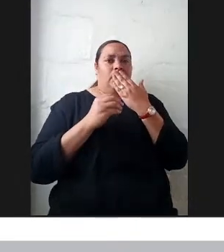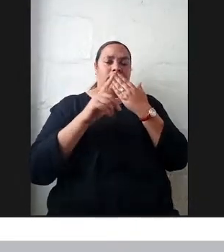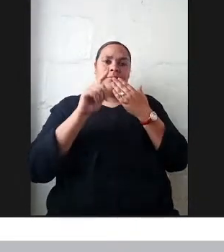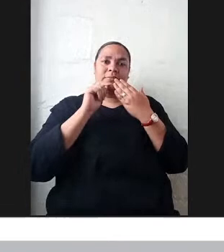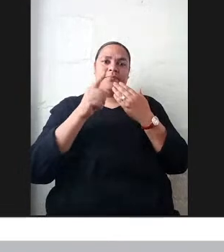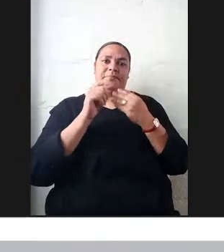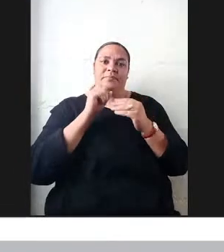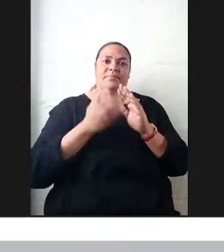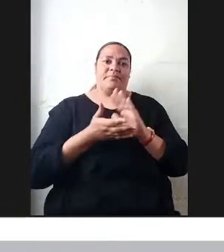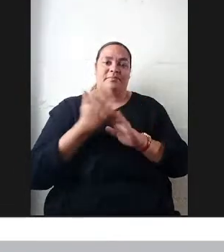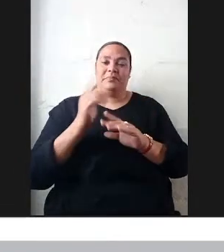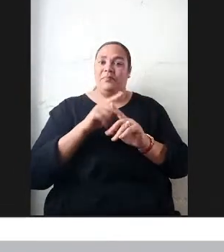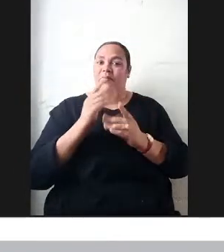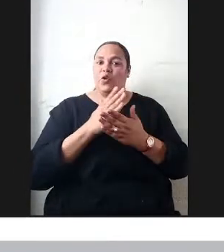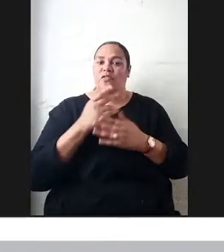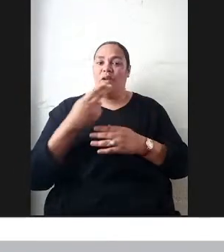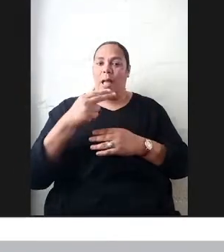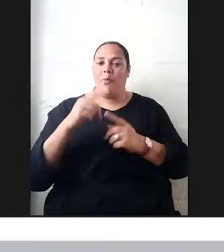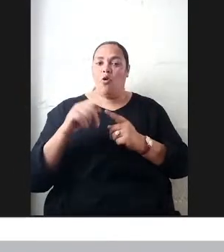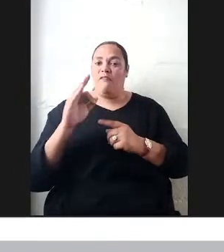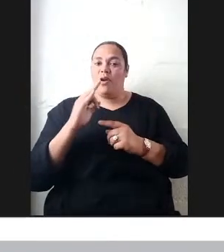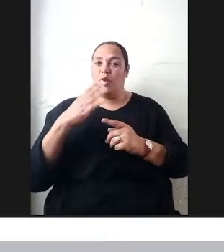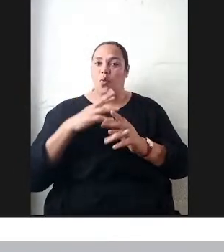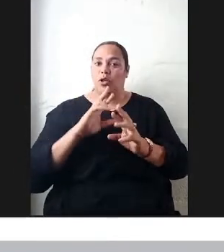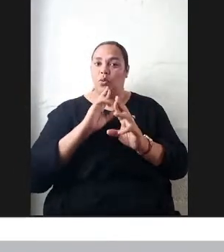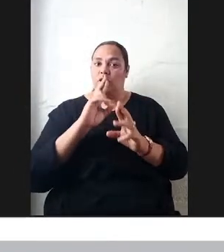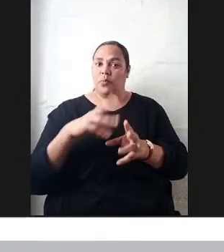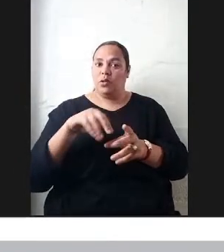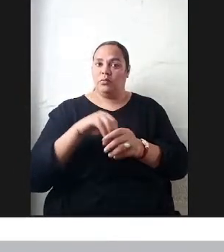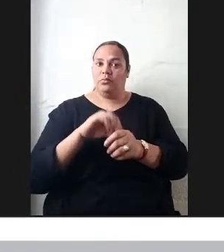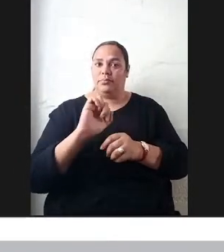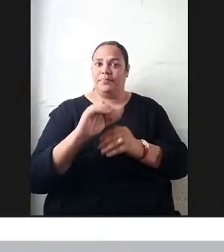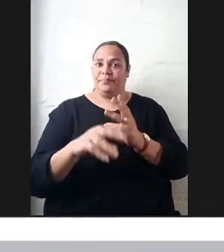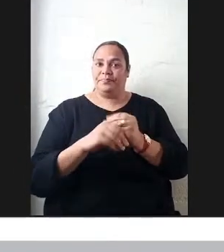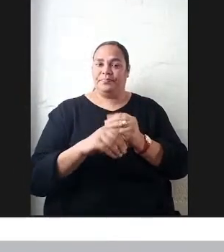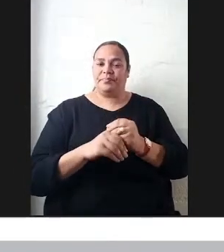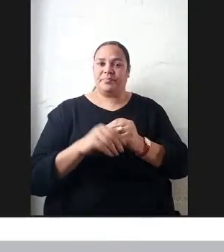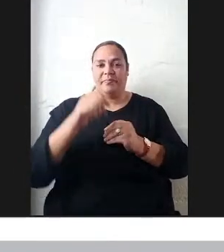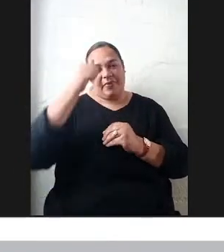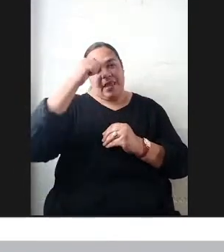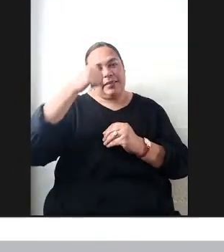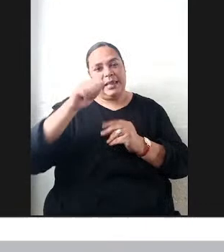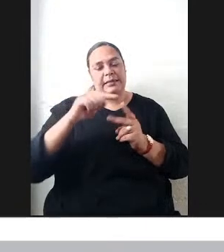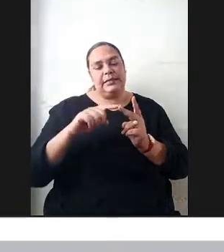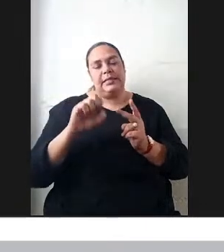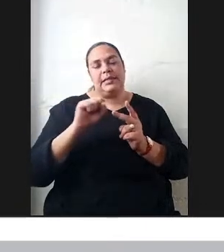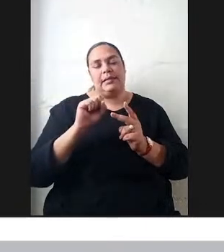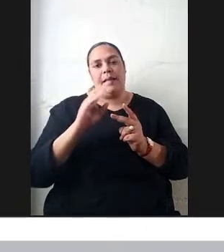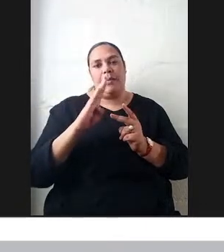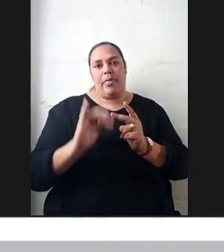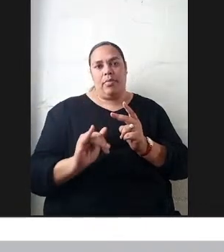know if Herman and Fernal just want to respond in terms of Atlantis and Saldanha Bay. Thank you.